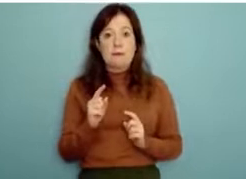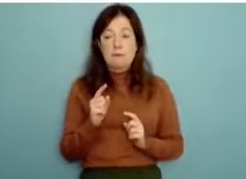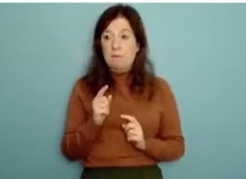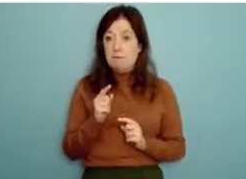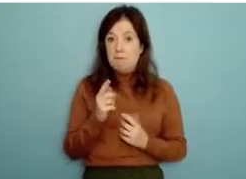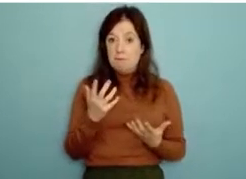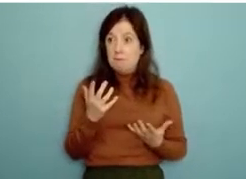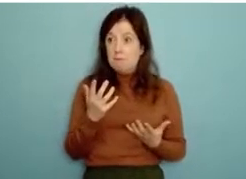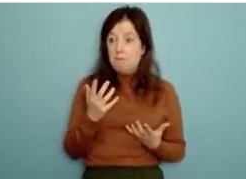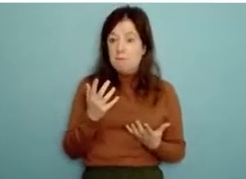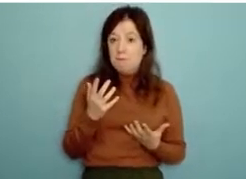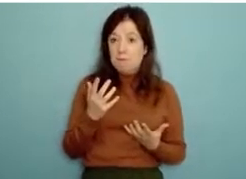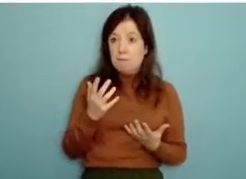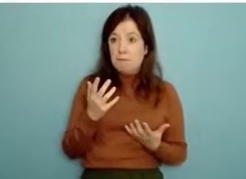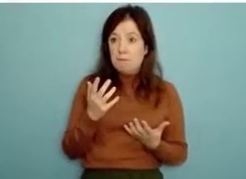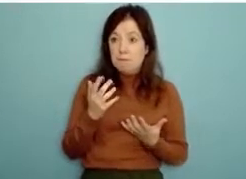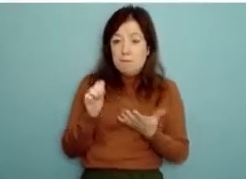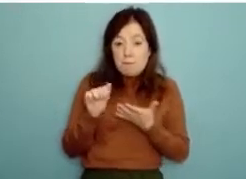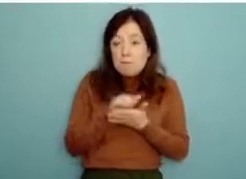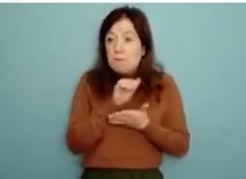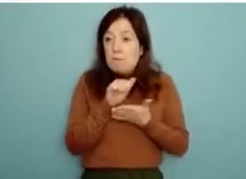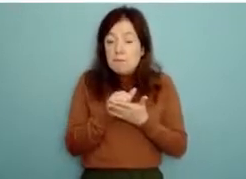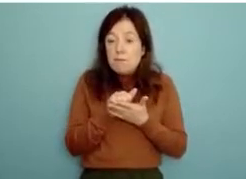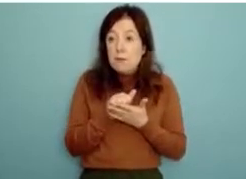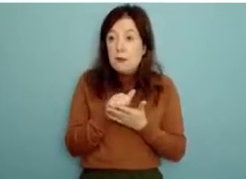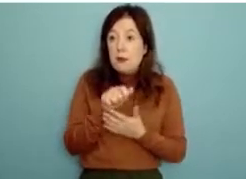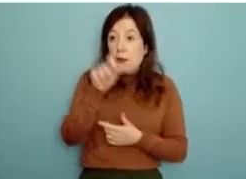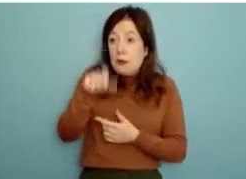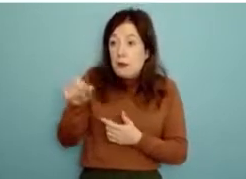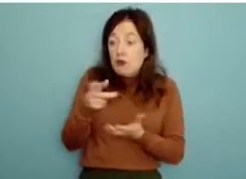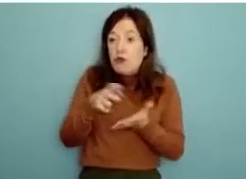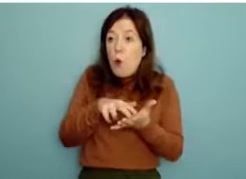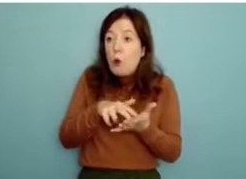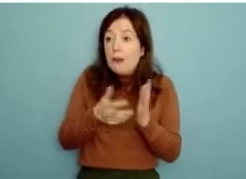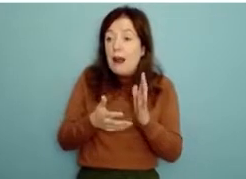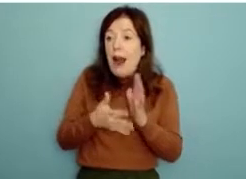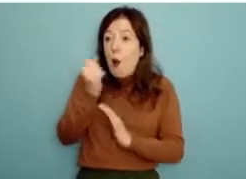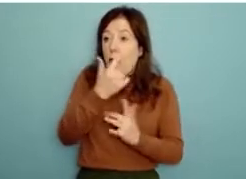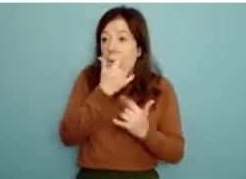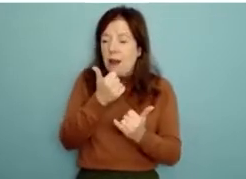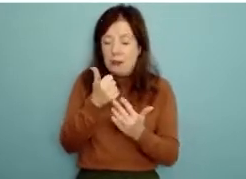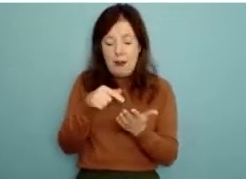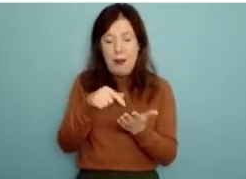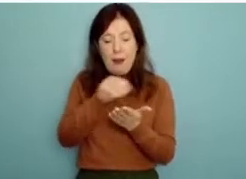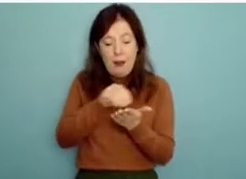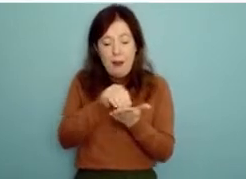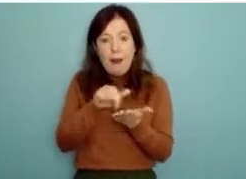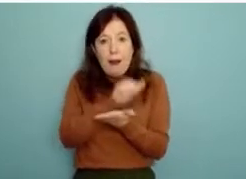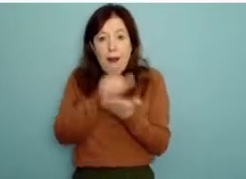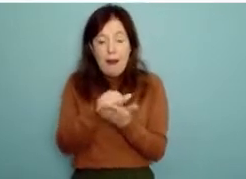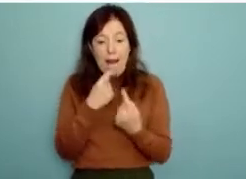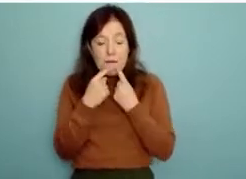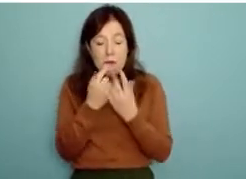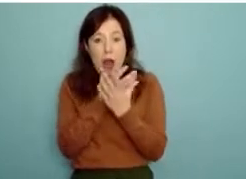and implementing meaningful patient-reported outcome measures. So if we move to the next slide.